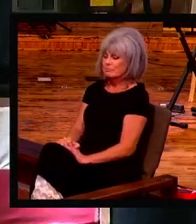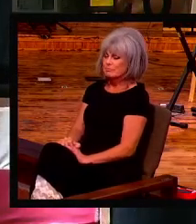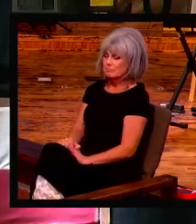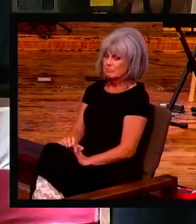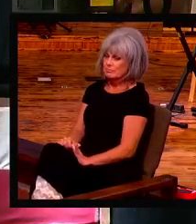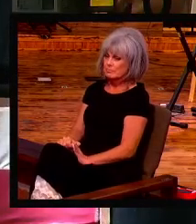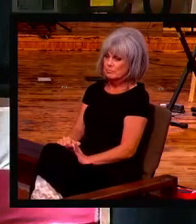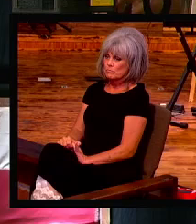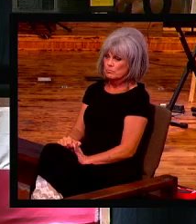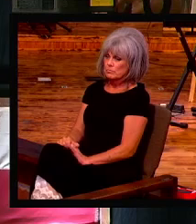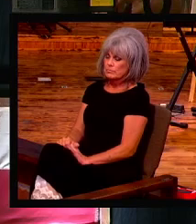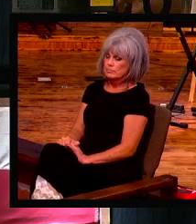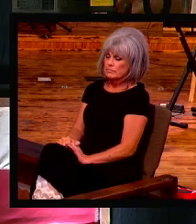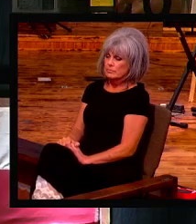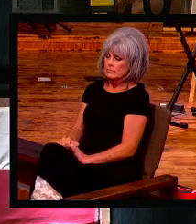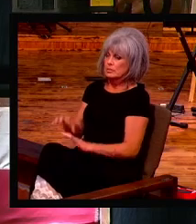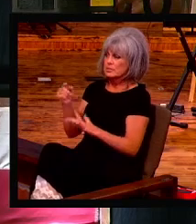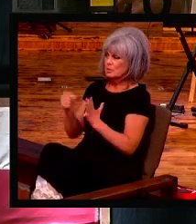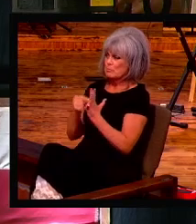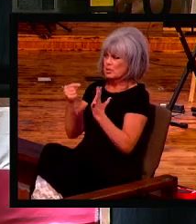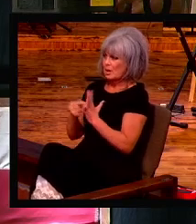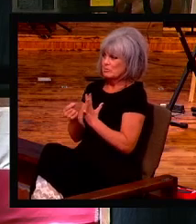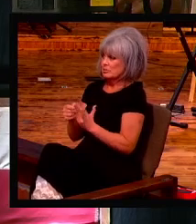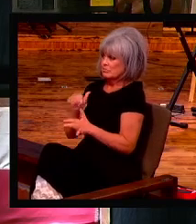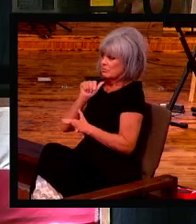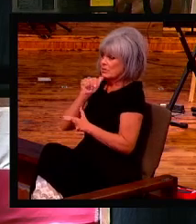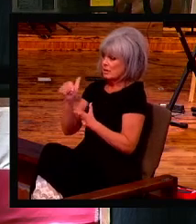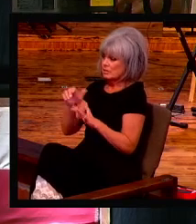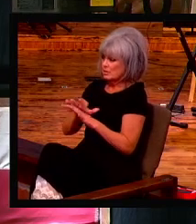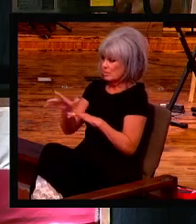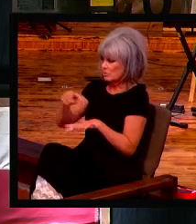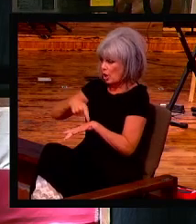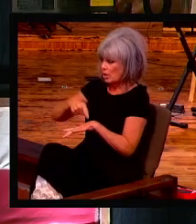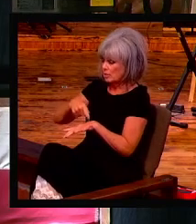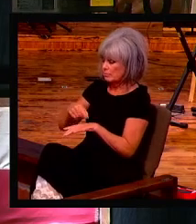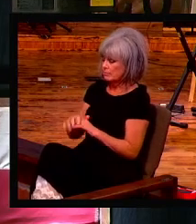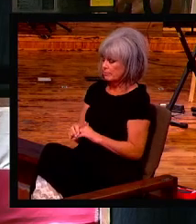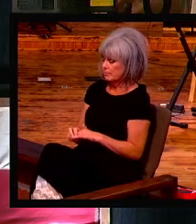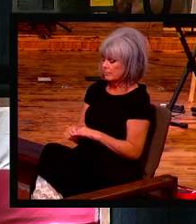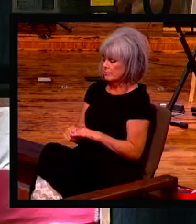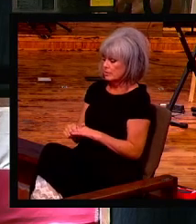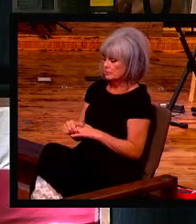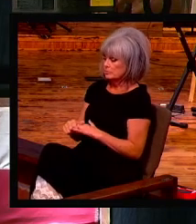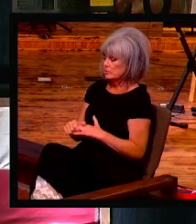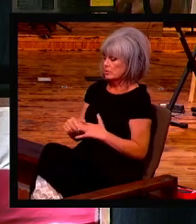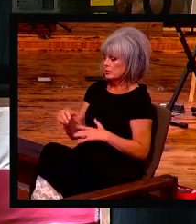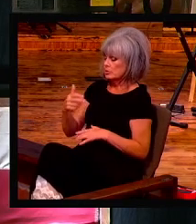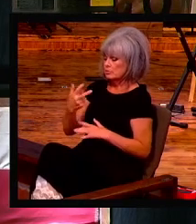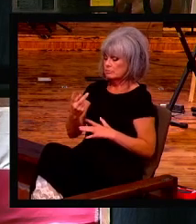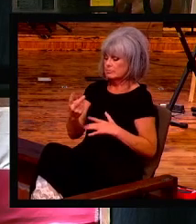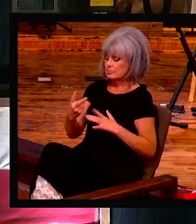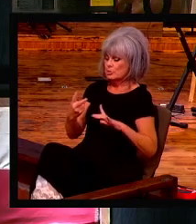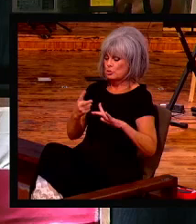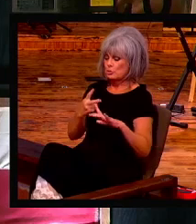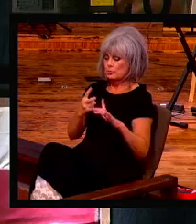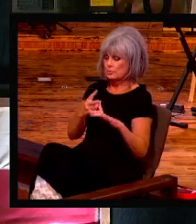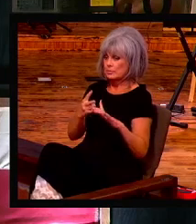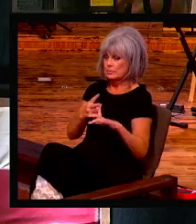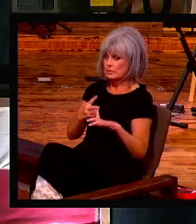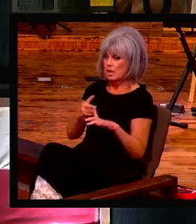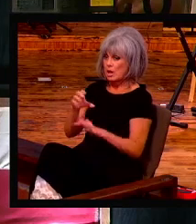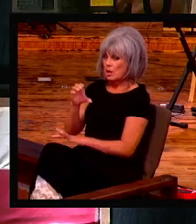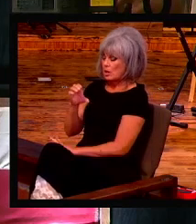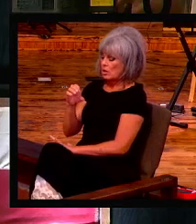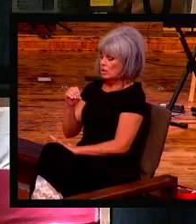with certain relationships, and that's okay. It's just a fact. Constituents. Number two, comrades. A comrade is